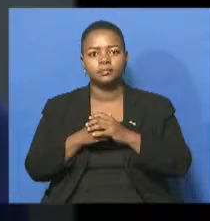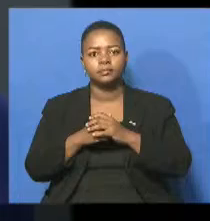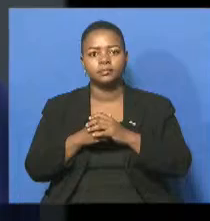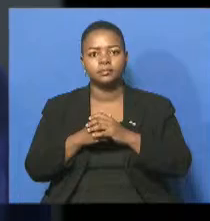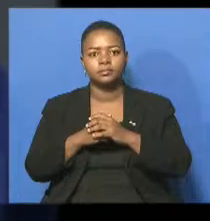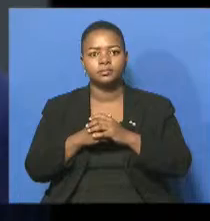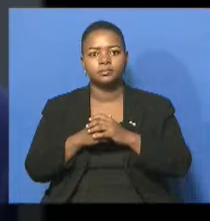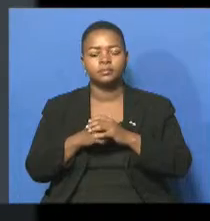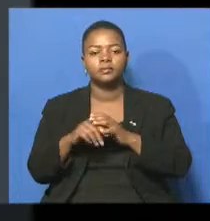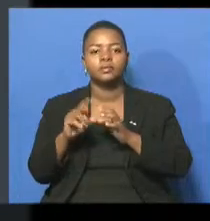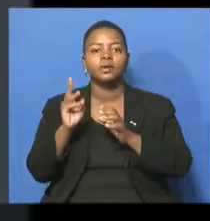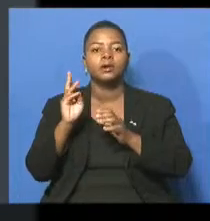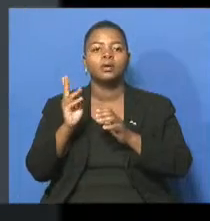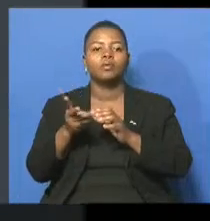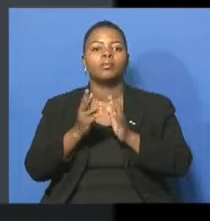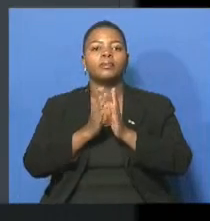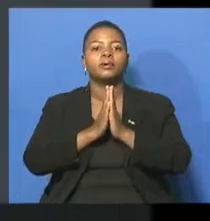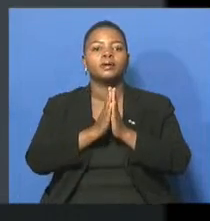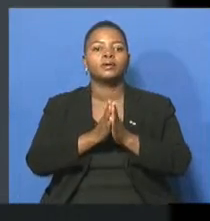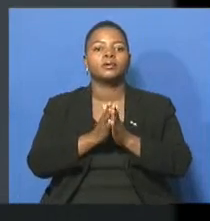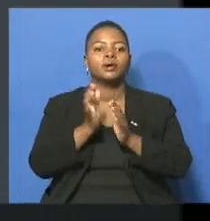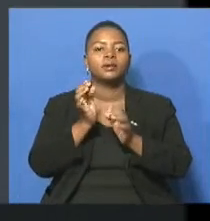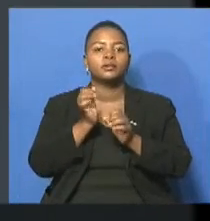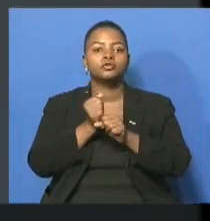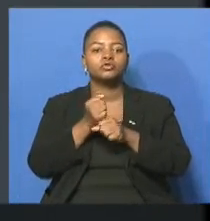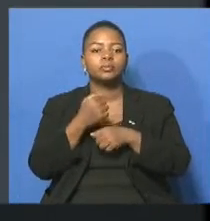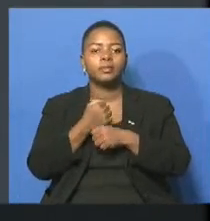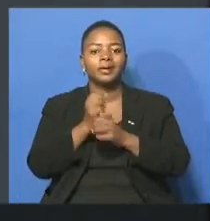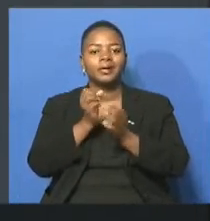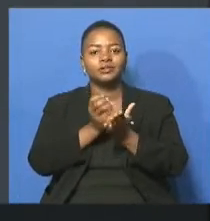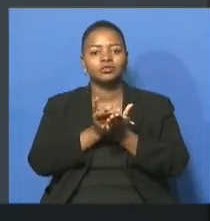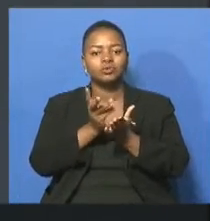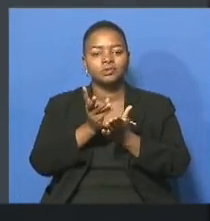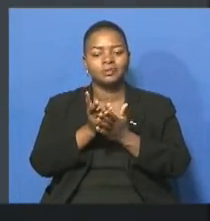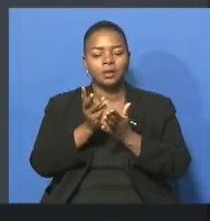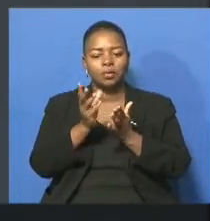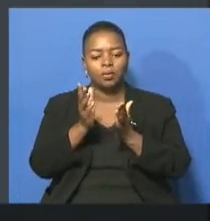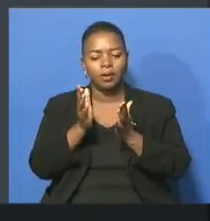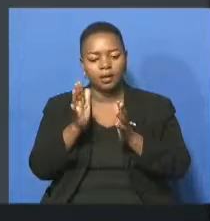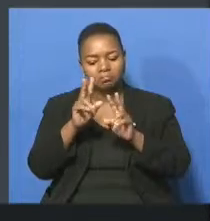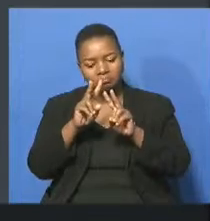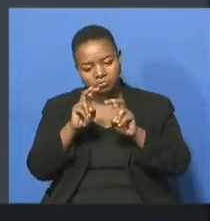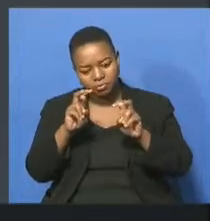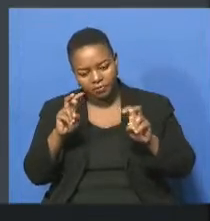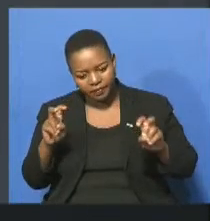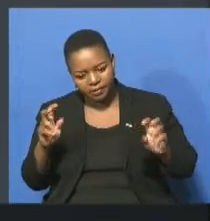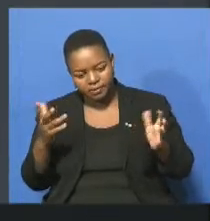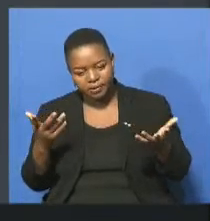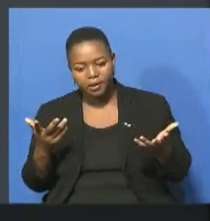would be required to cause a social worker to investigate, to